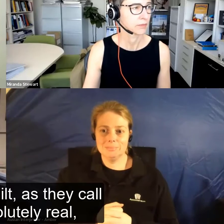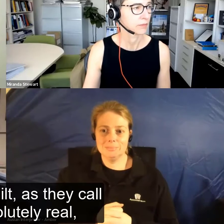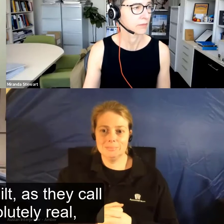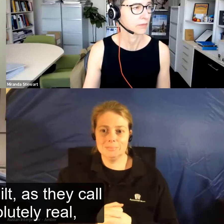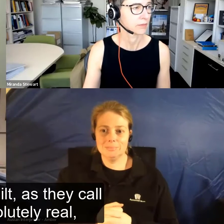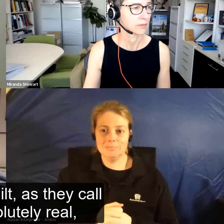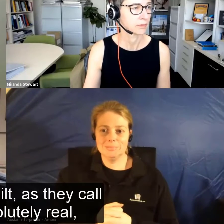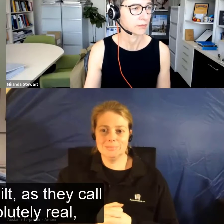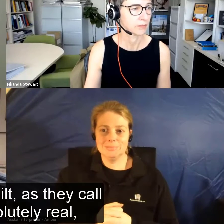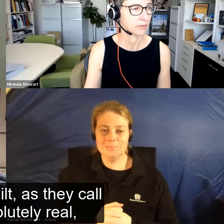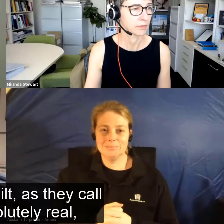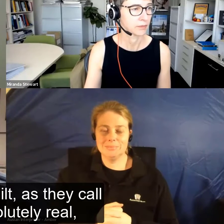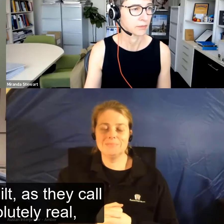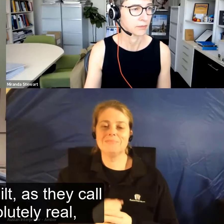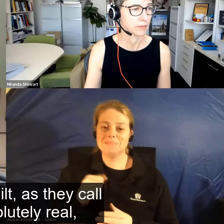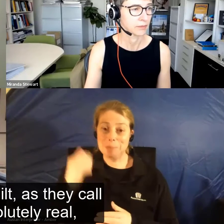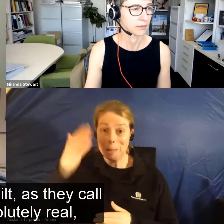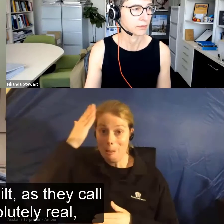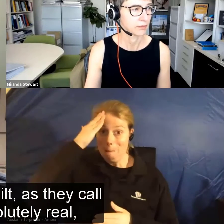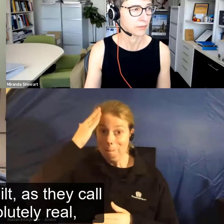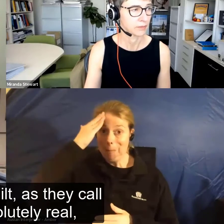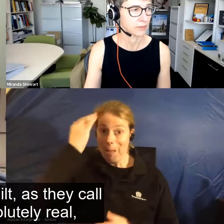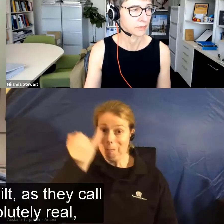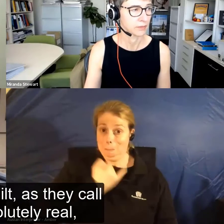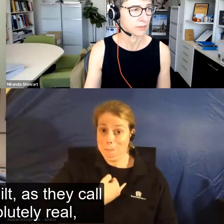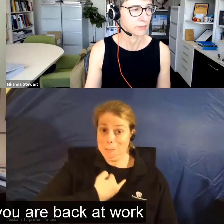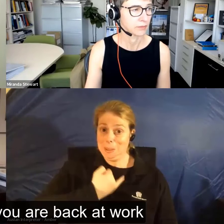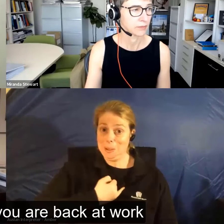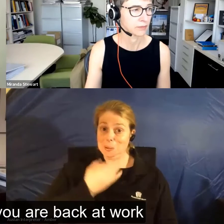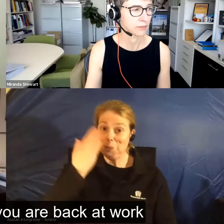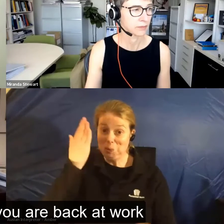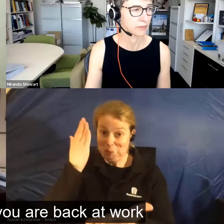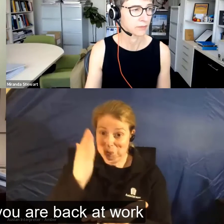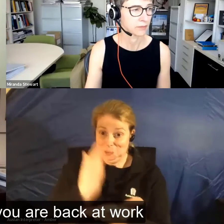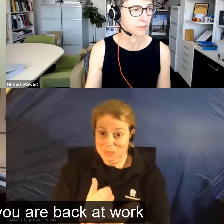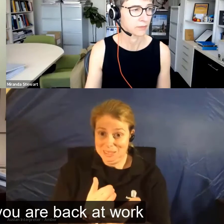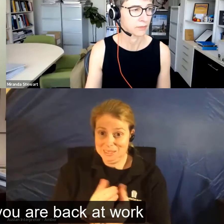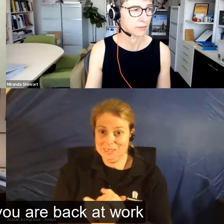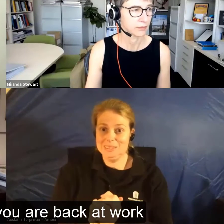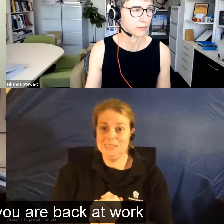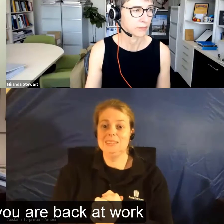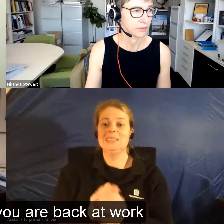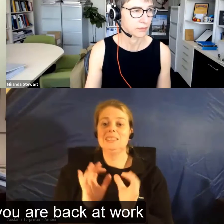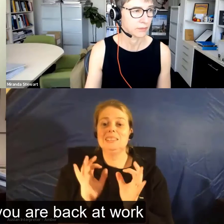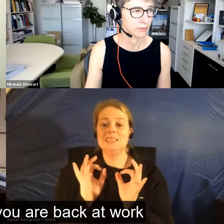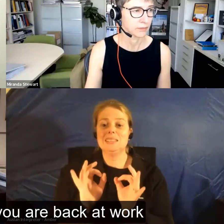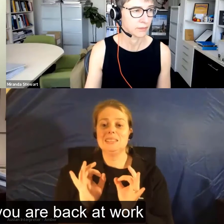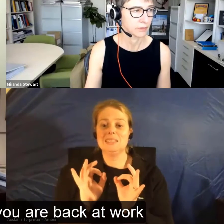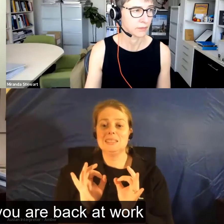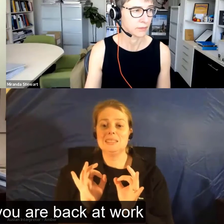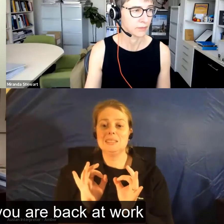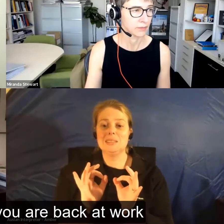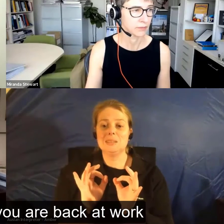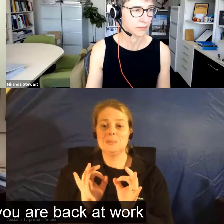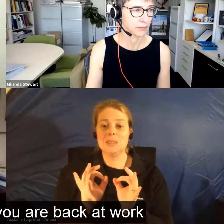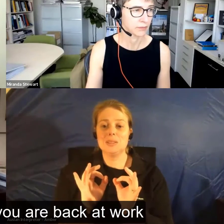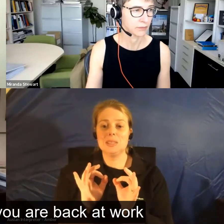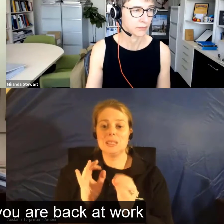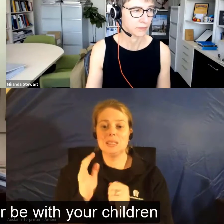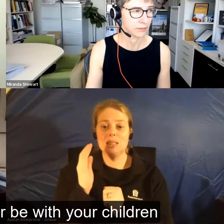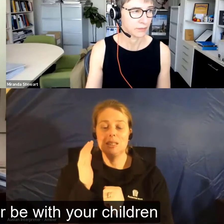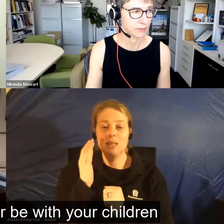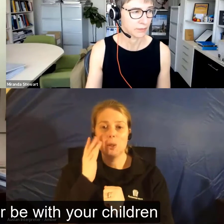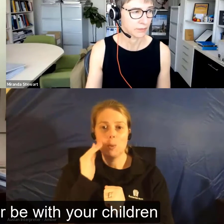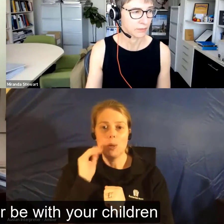The mum guilt, as they call it, is absolutely real, particularly when you're back at